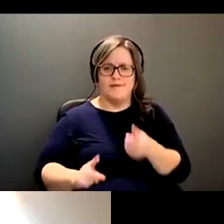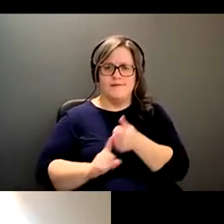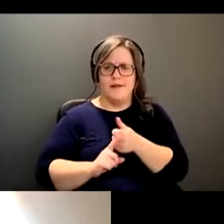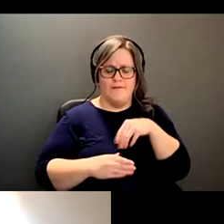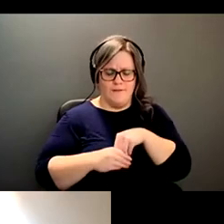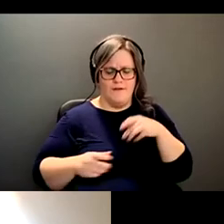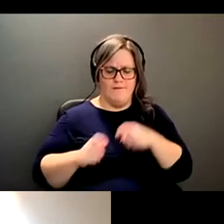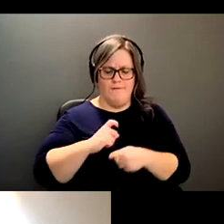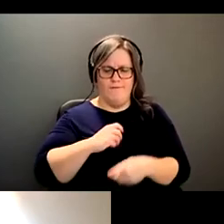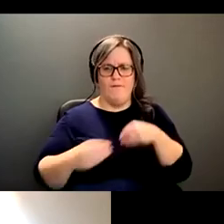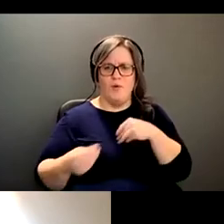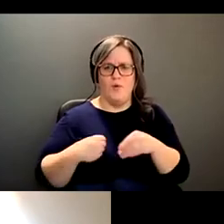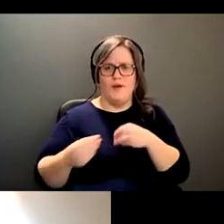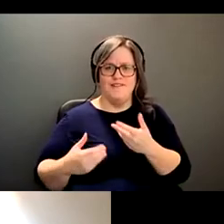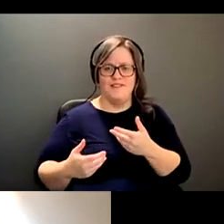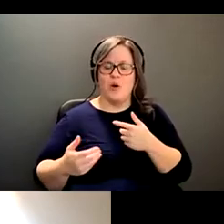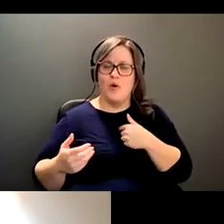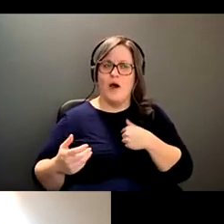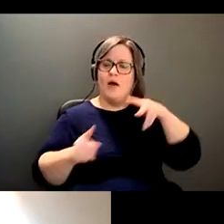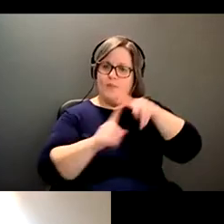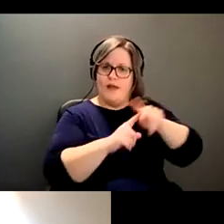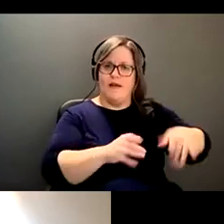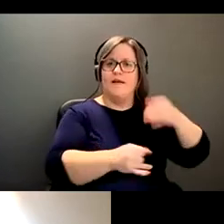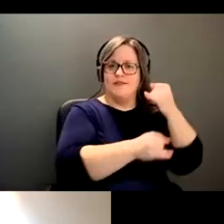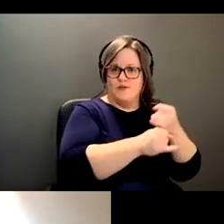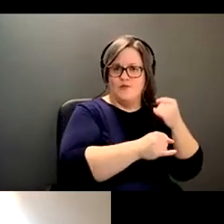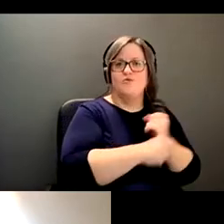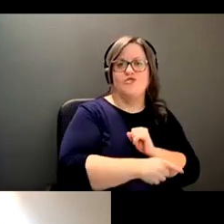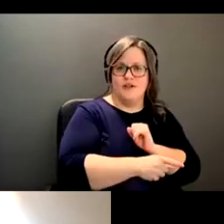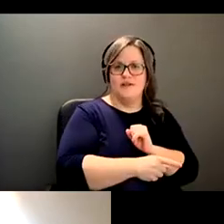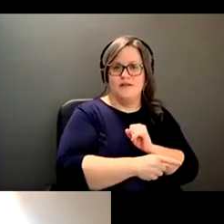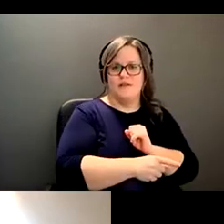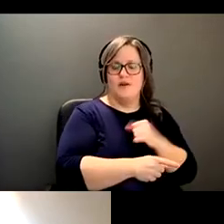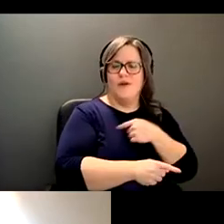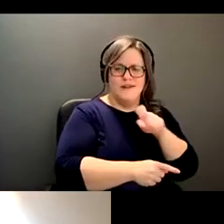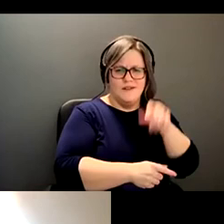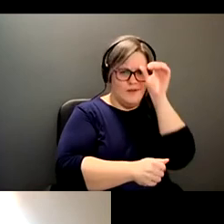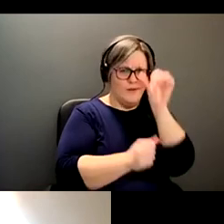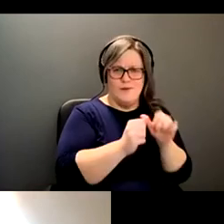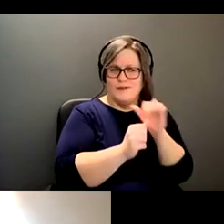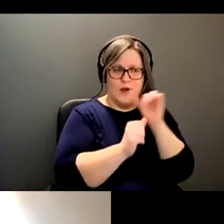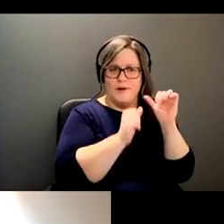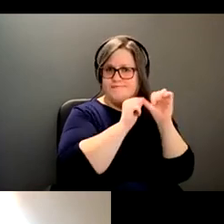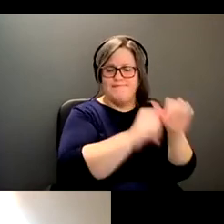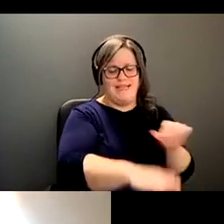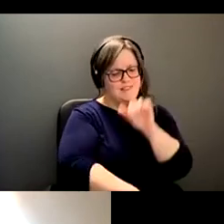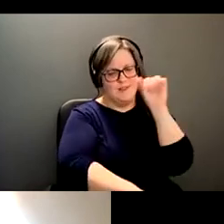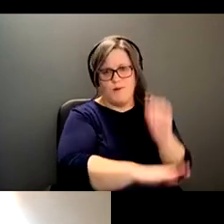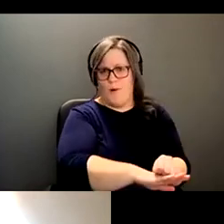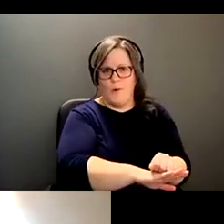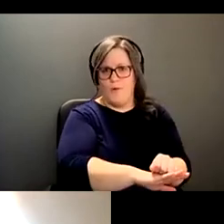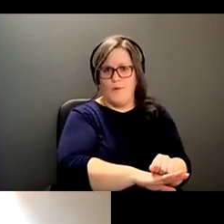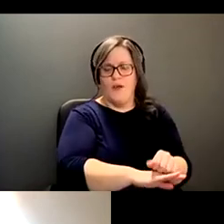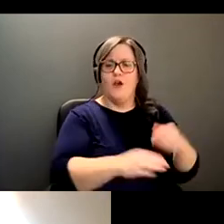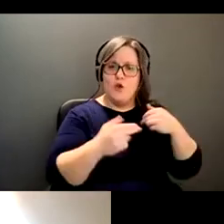So I think of that in institutions, how we kind of have to keep on remembering that, like, humans